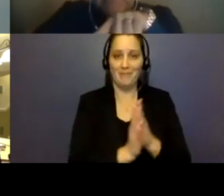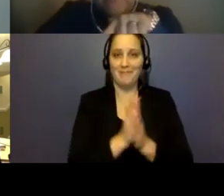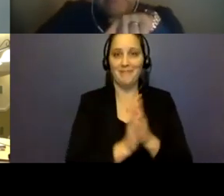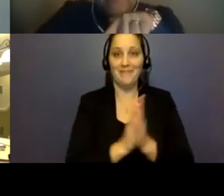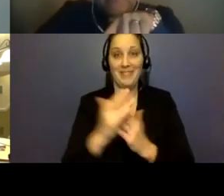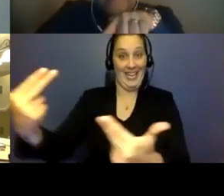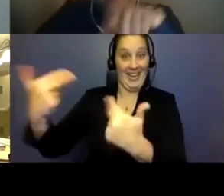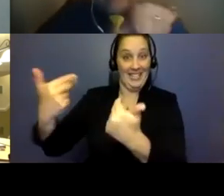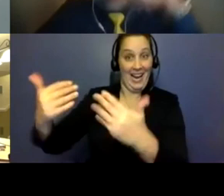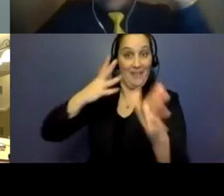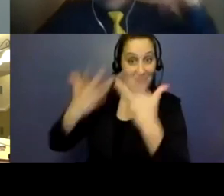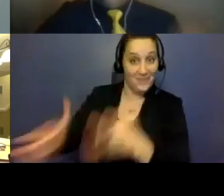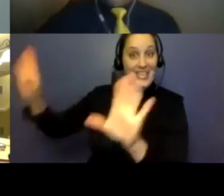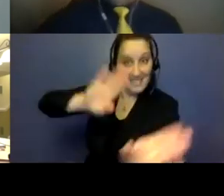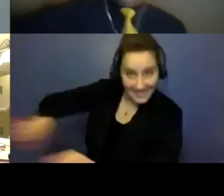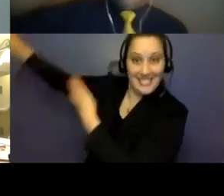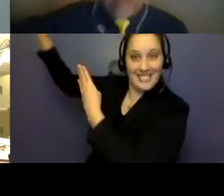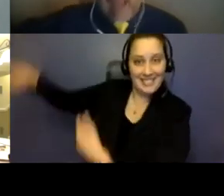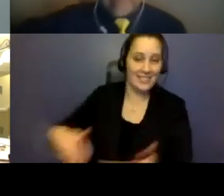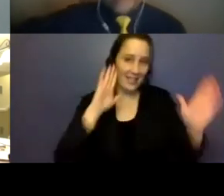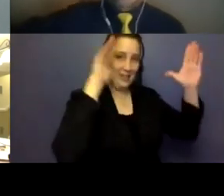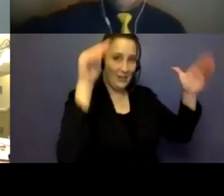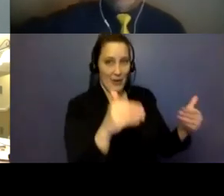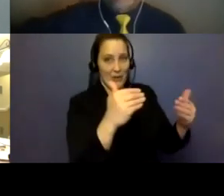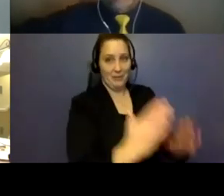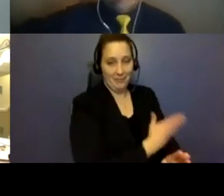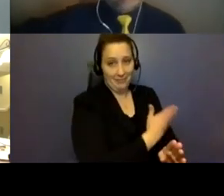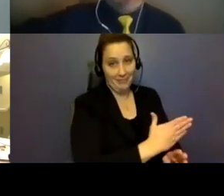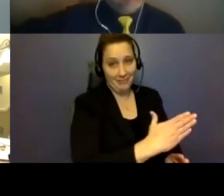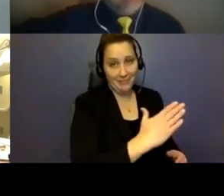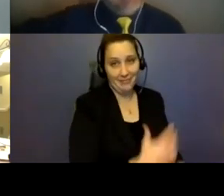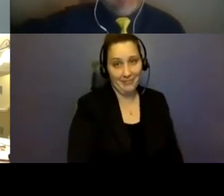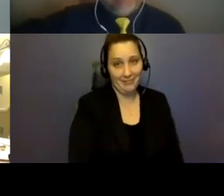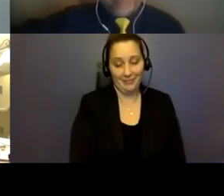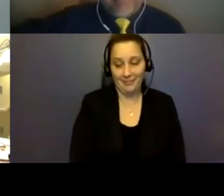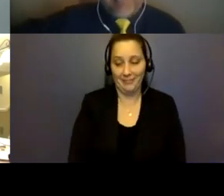attacked because we knew that afterwards,